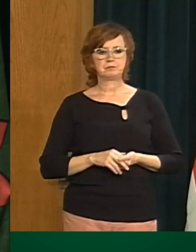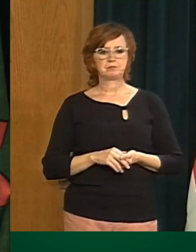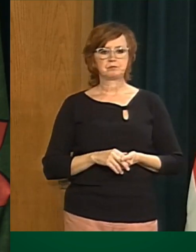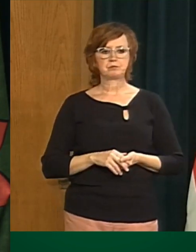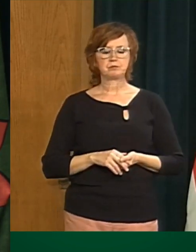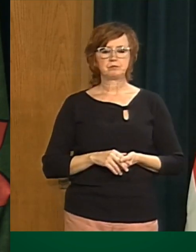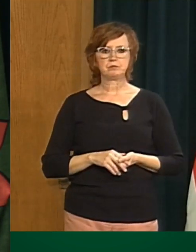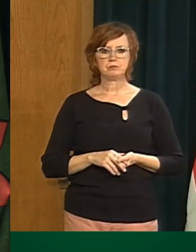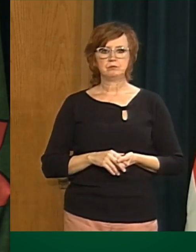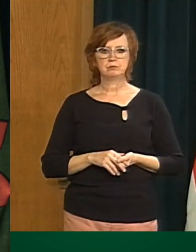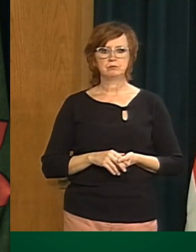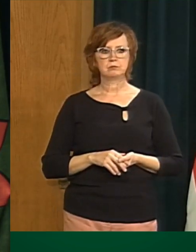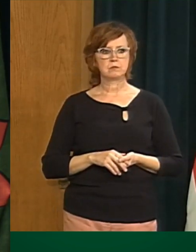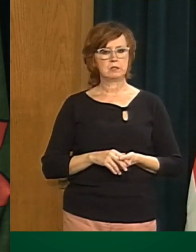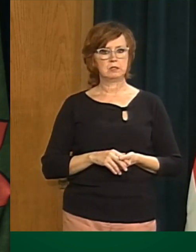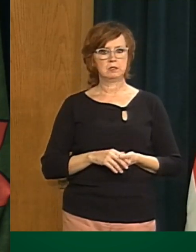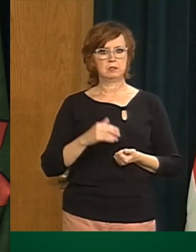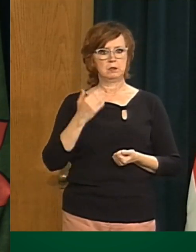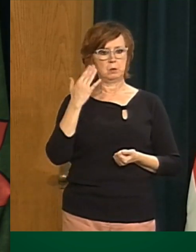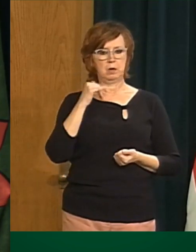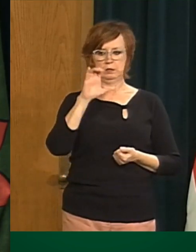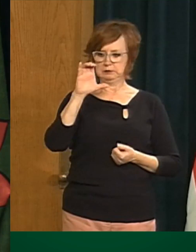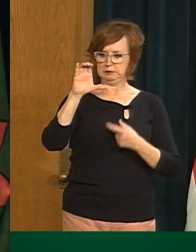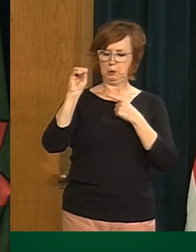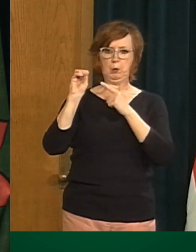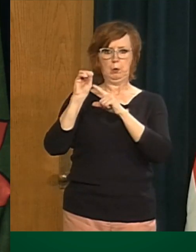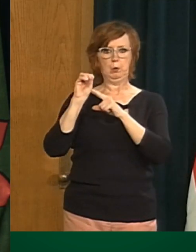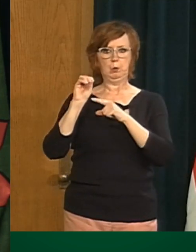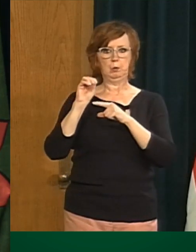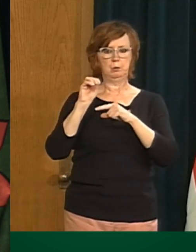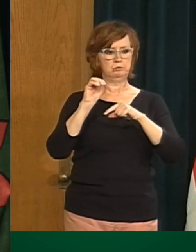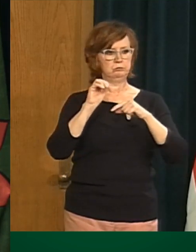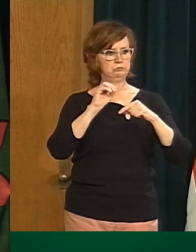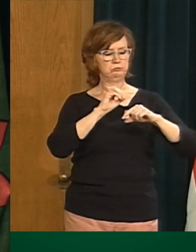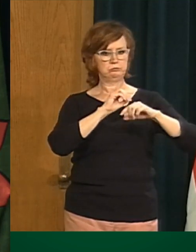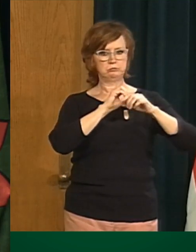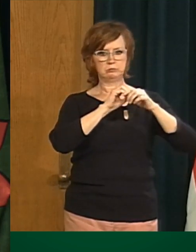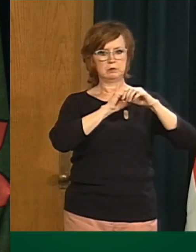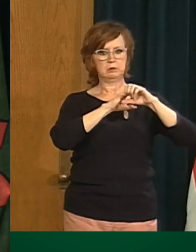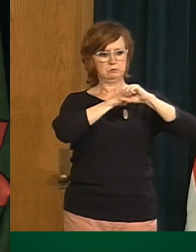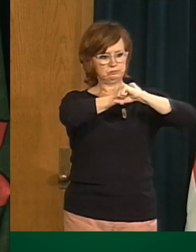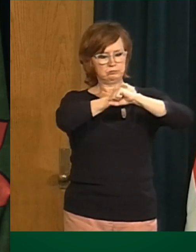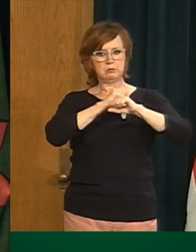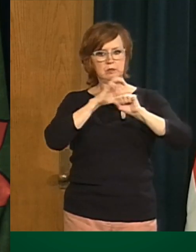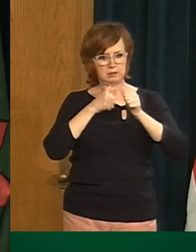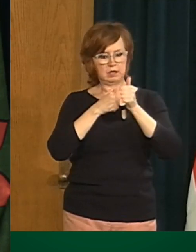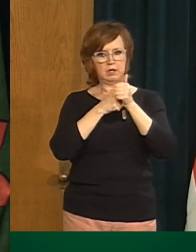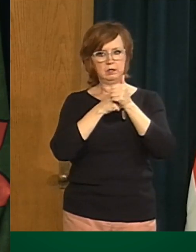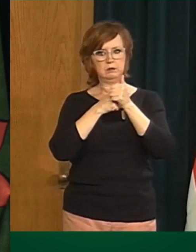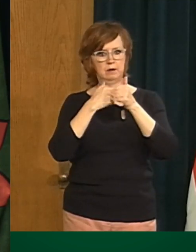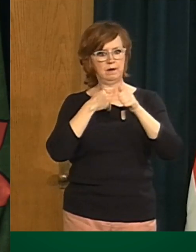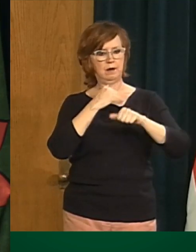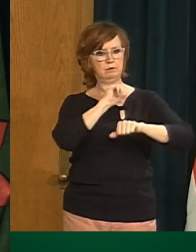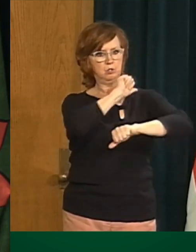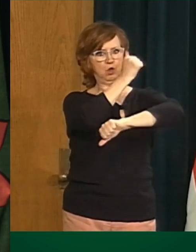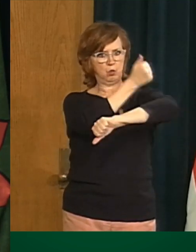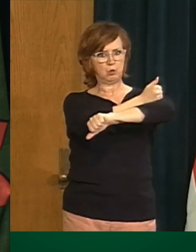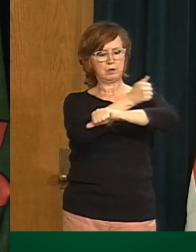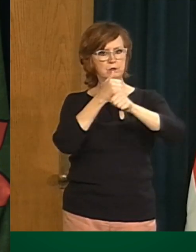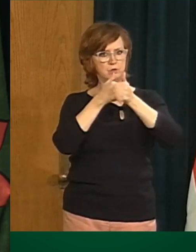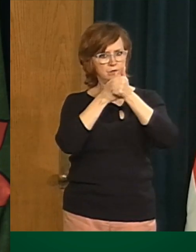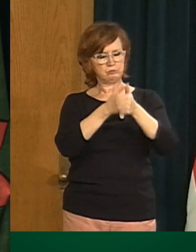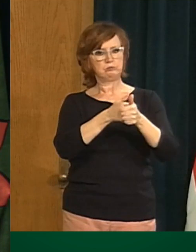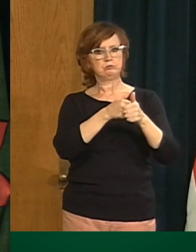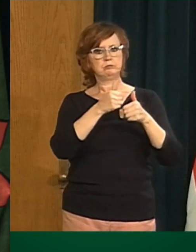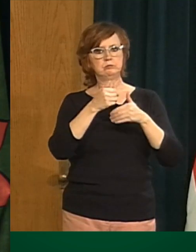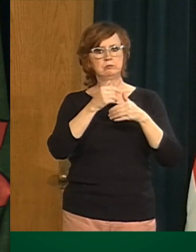as they are the law enforcement entity that would be able to actually enforce the public health order that is put in place. You'll see our incident command